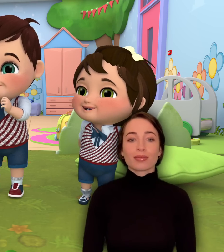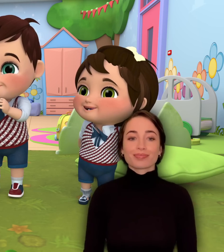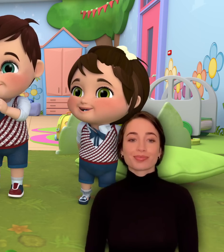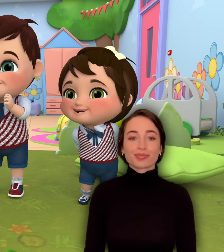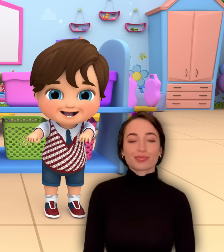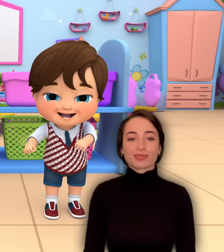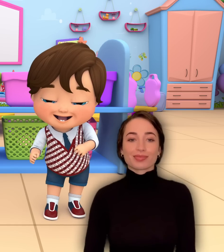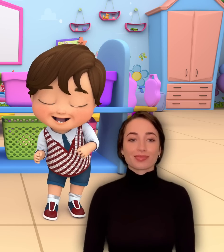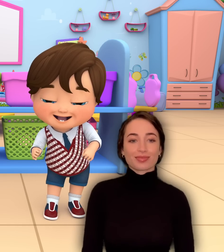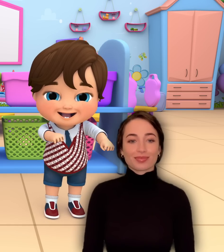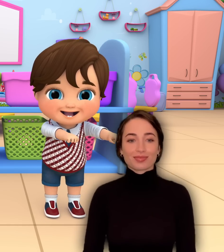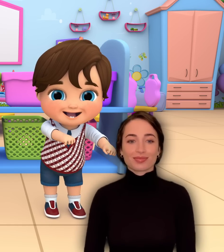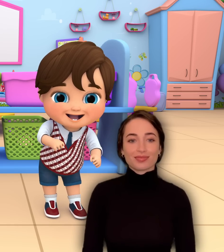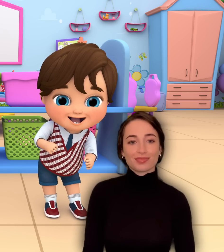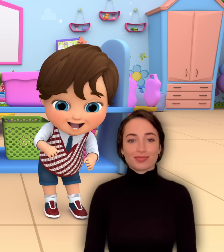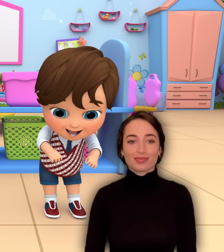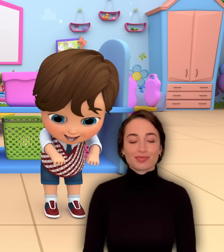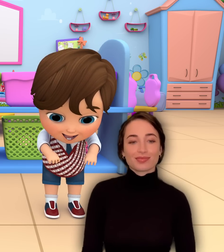E-I-E-I-O.